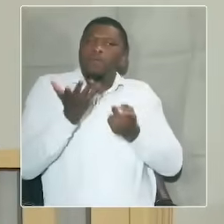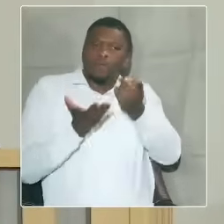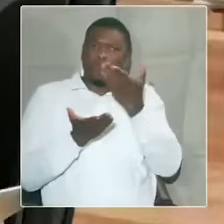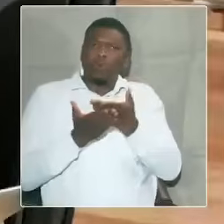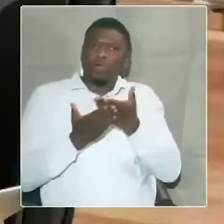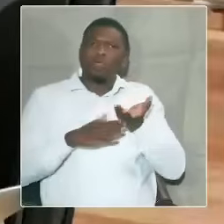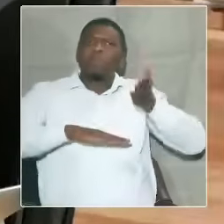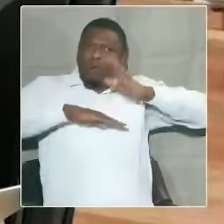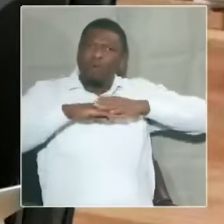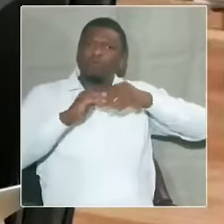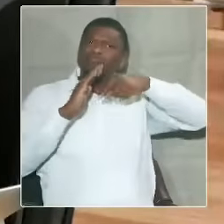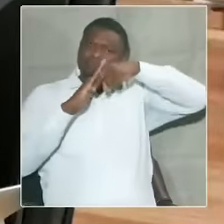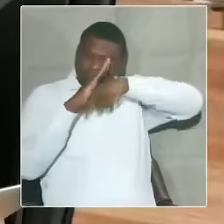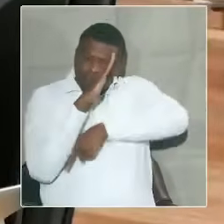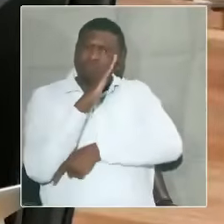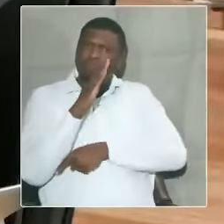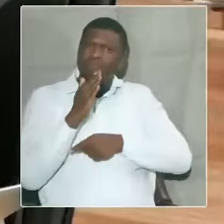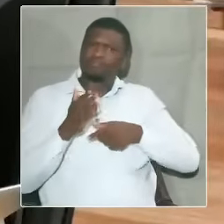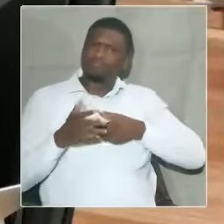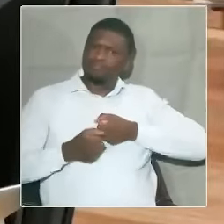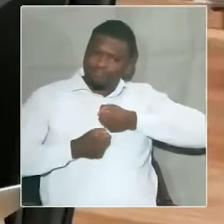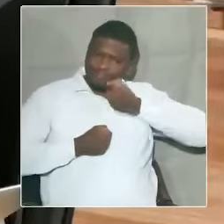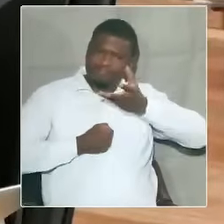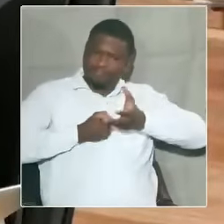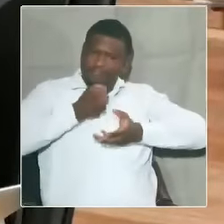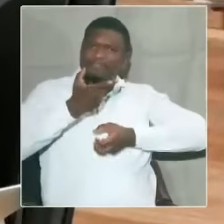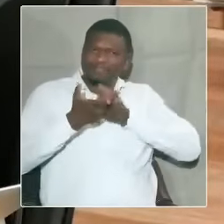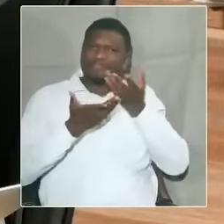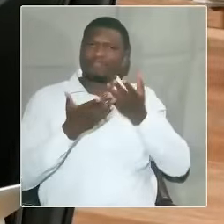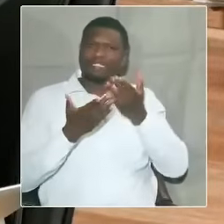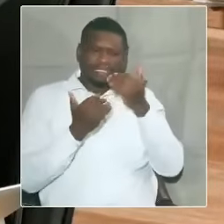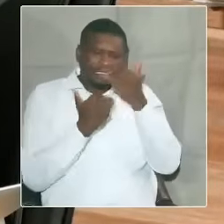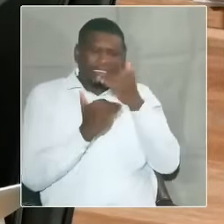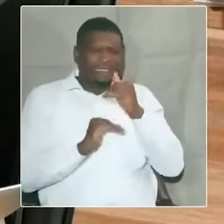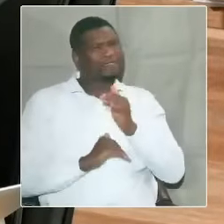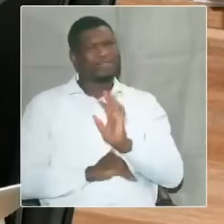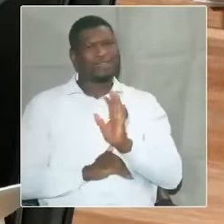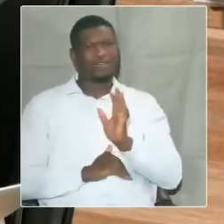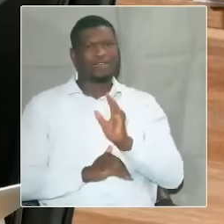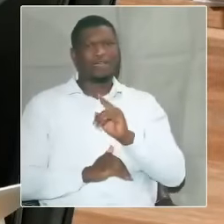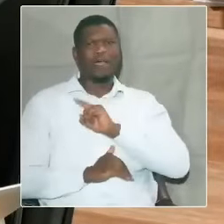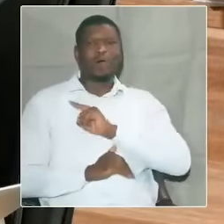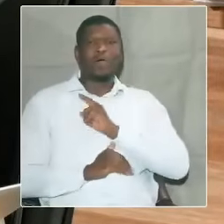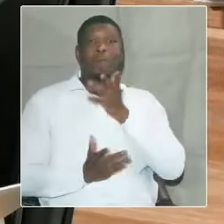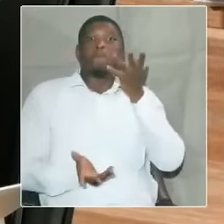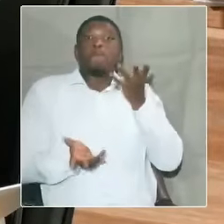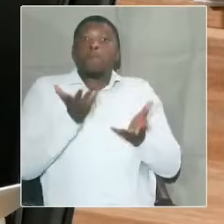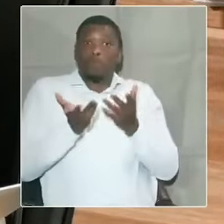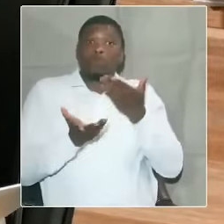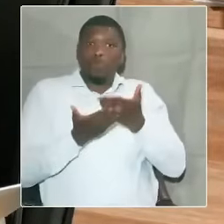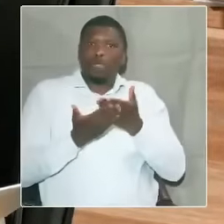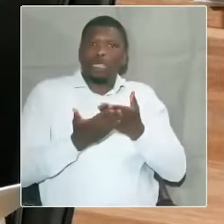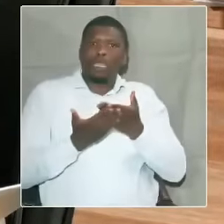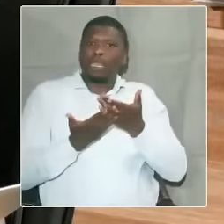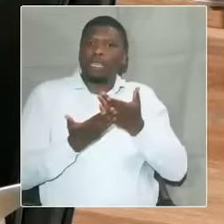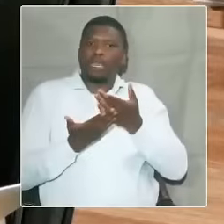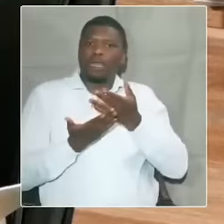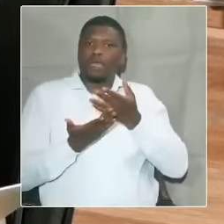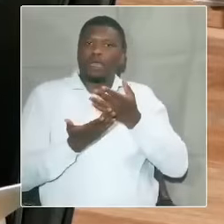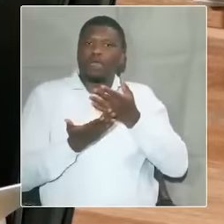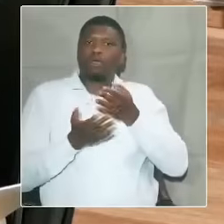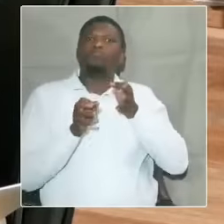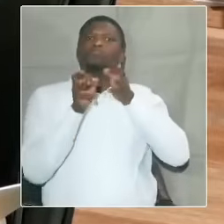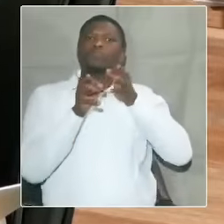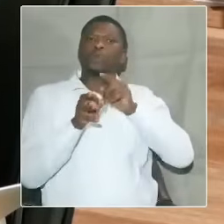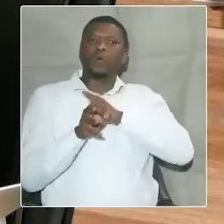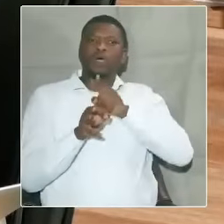No, All right. you could perhaps explain to the Commission if there is a reason why you are not